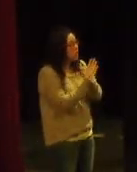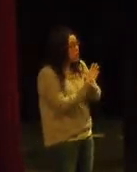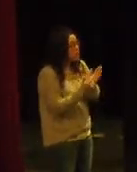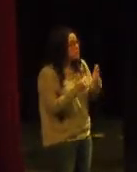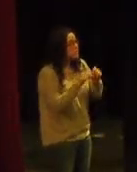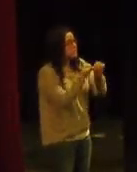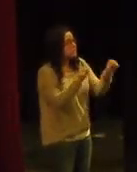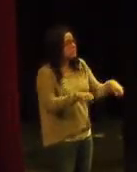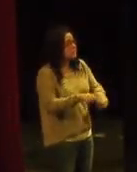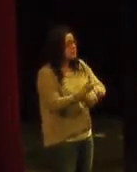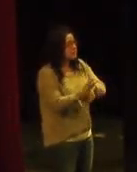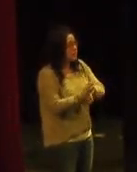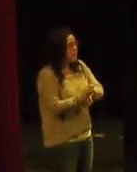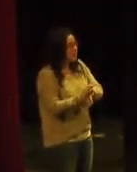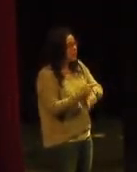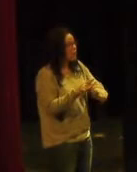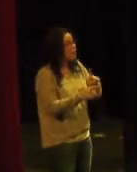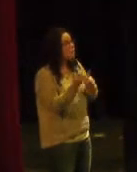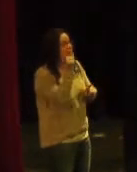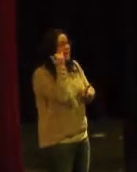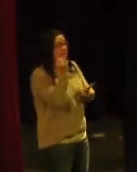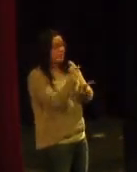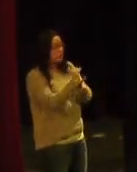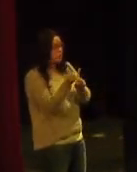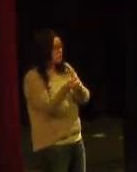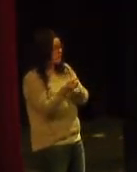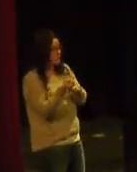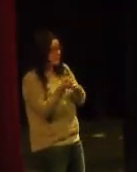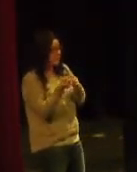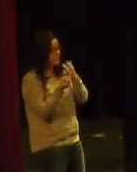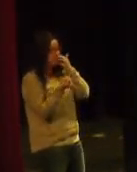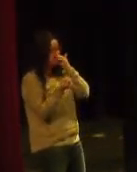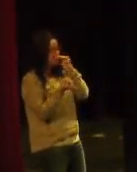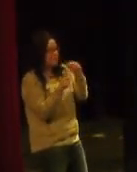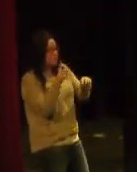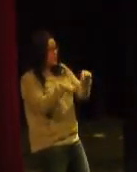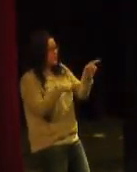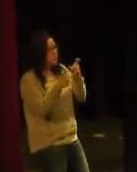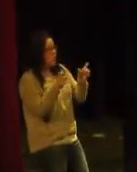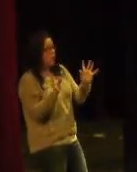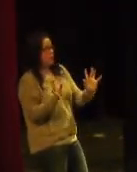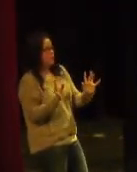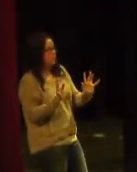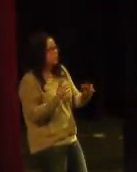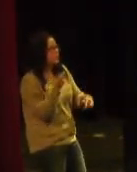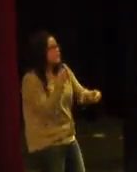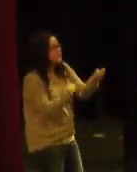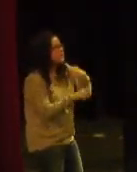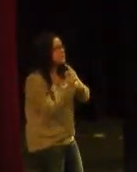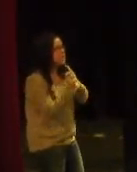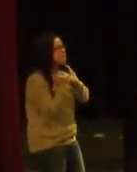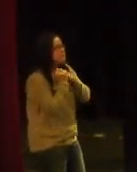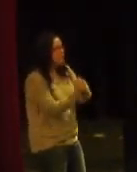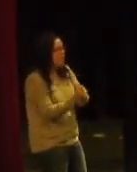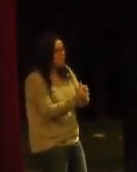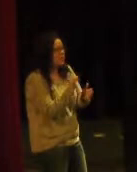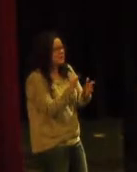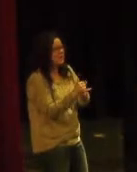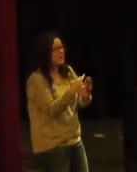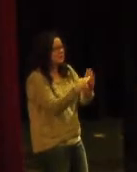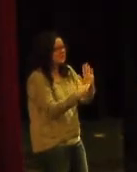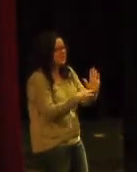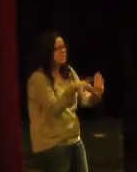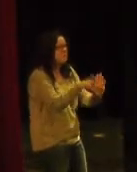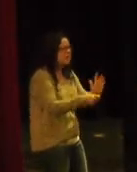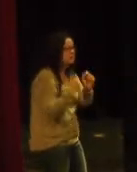up, but if there are circumstances that are bigger than those systems, rather than be sticking to the system and say we have to do exactly what